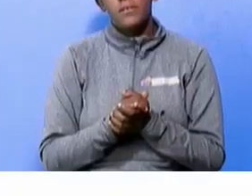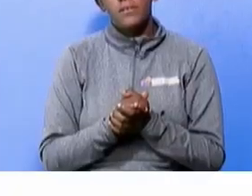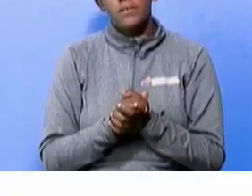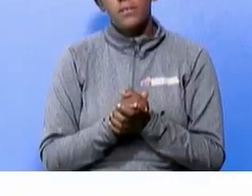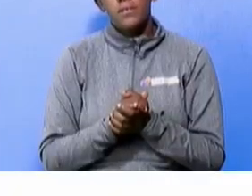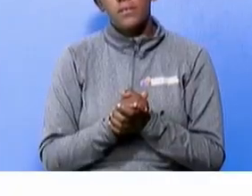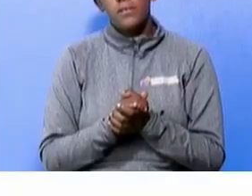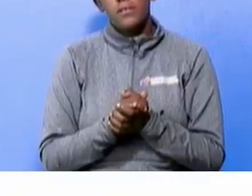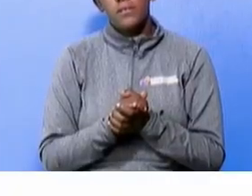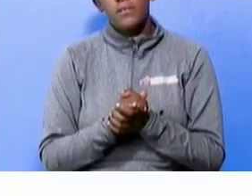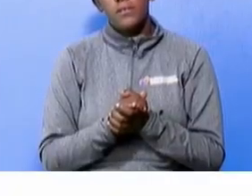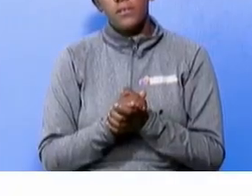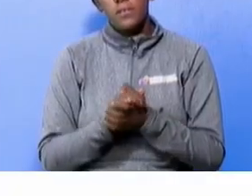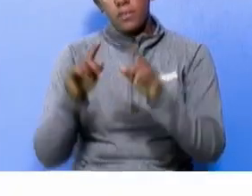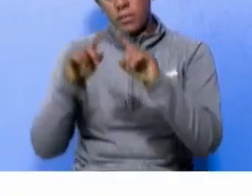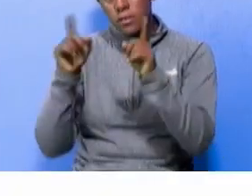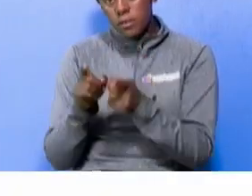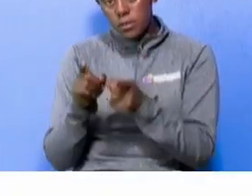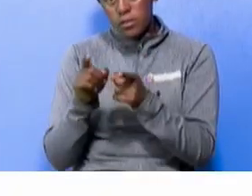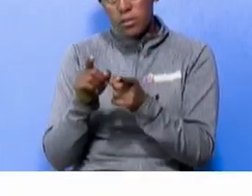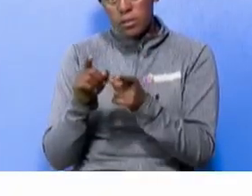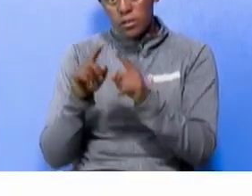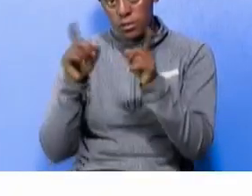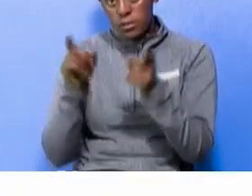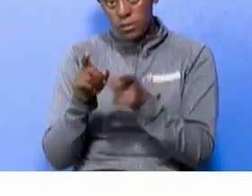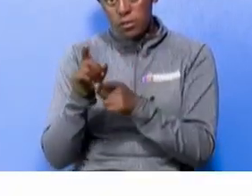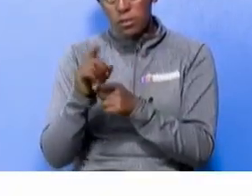here is a word in the bracket.